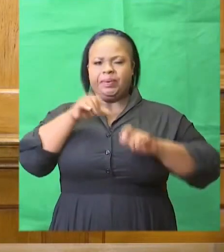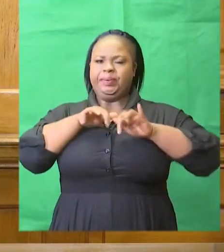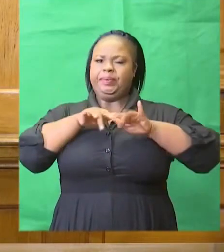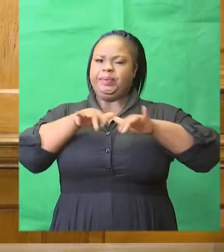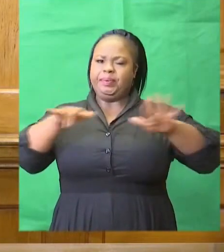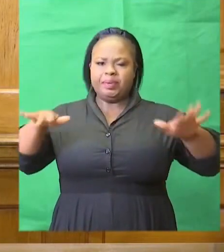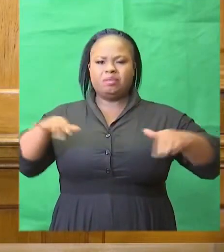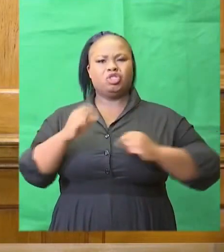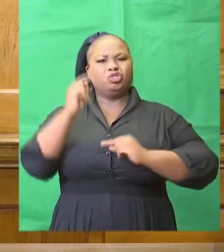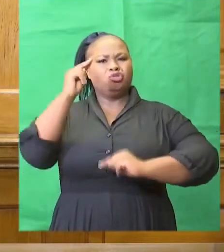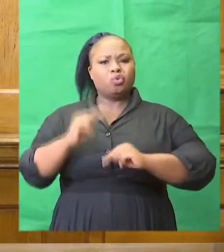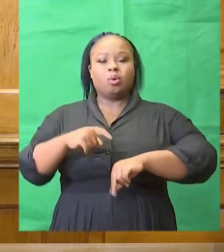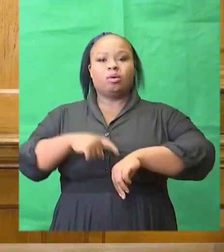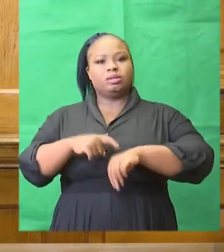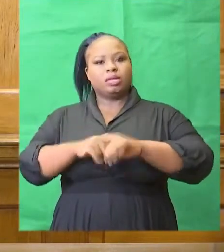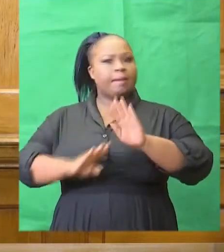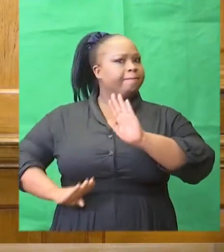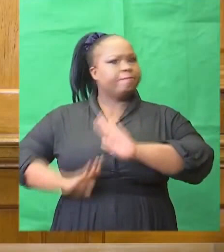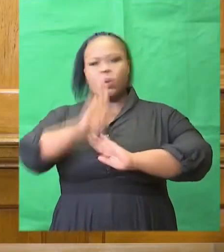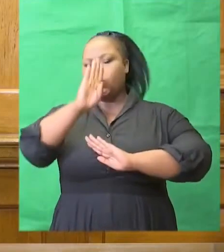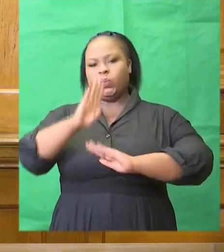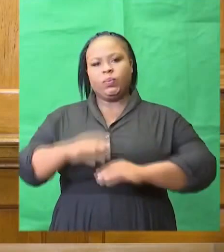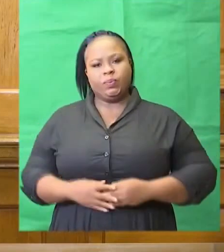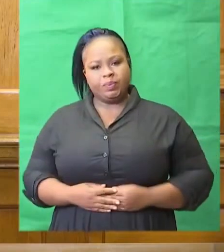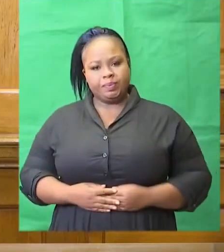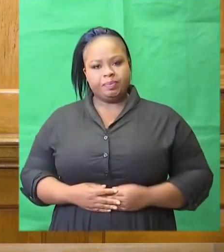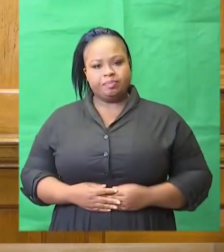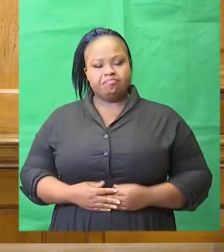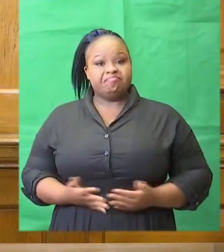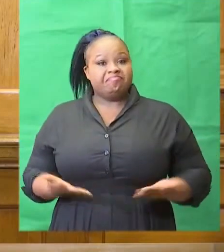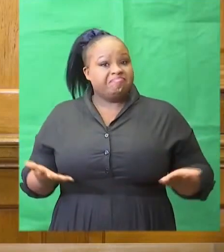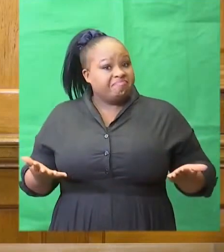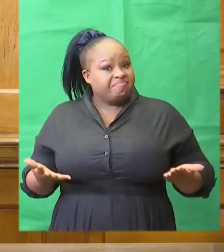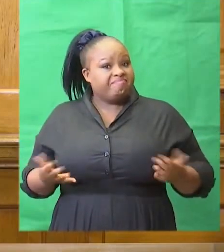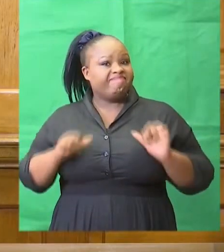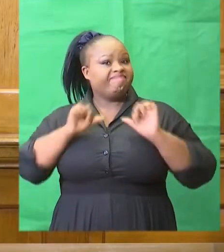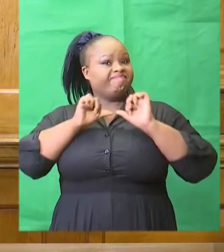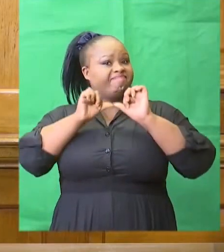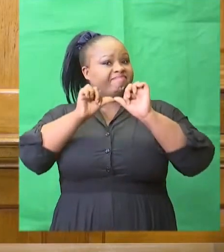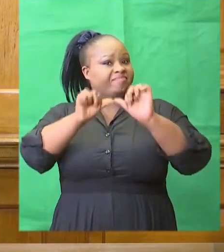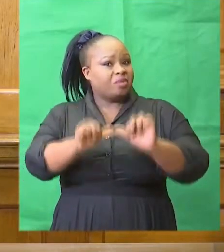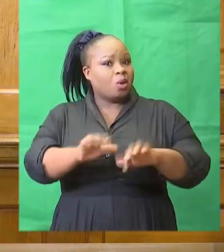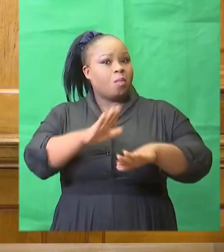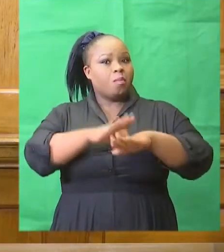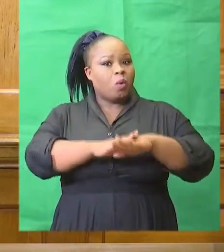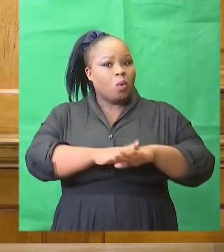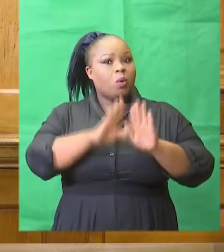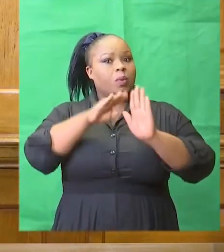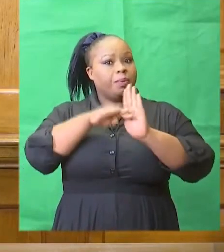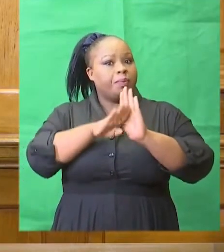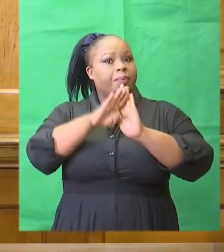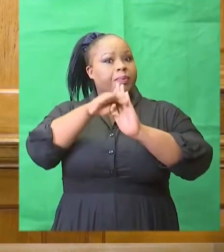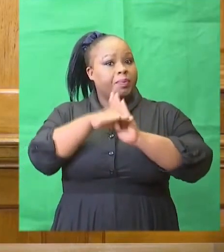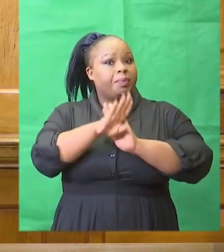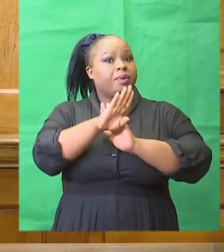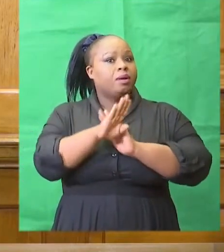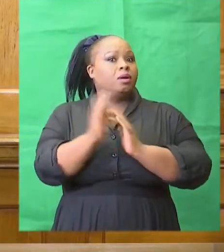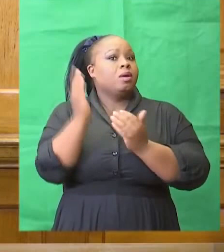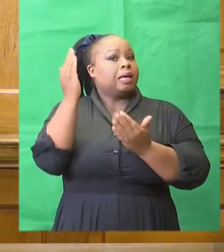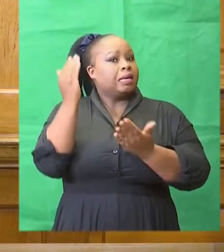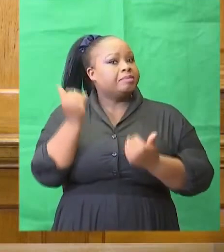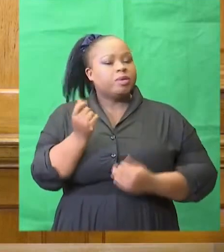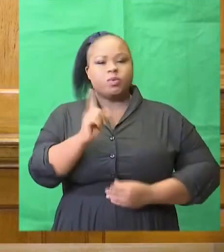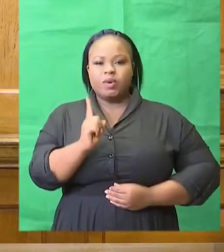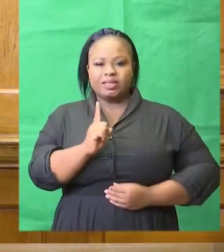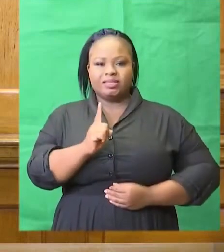short space of time. If cases continue to climb, we can expect to enter a fourth